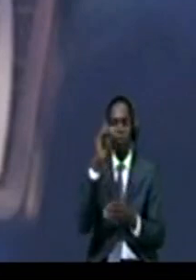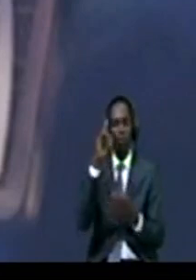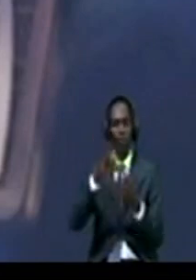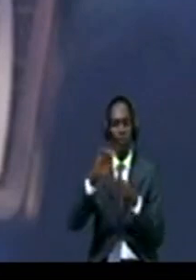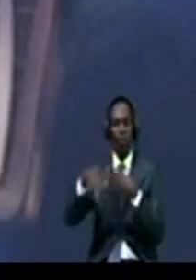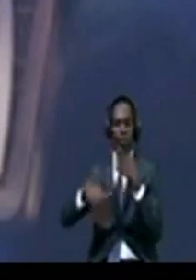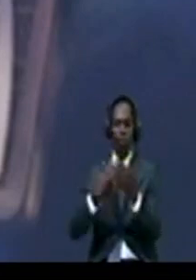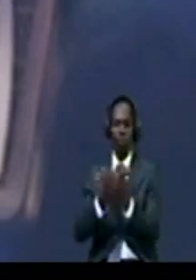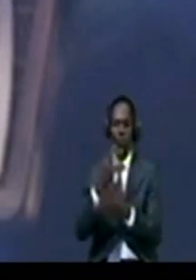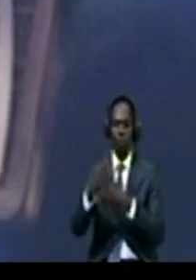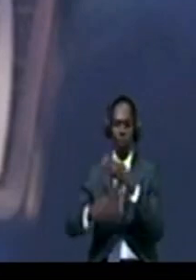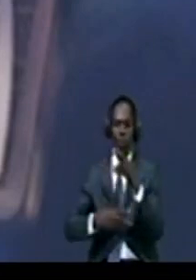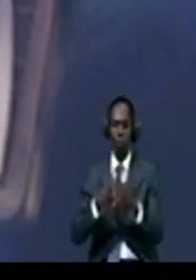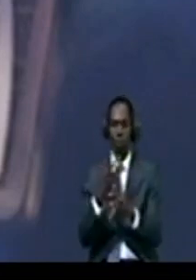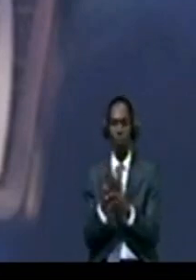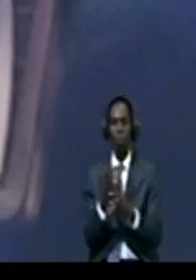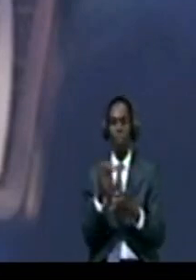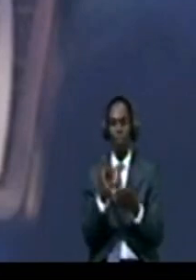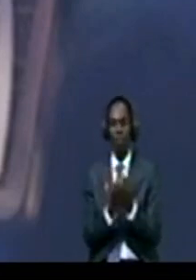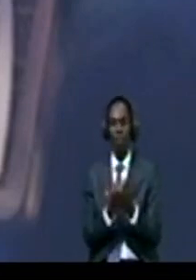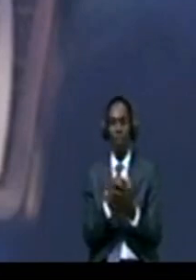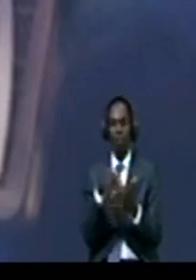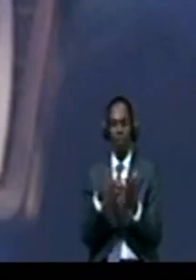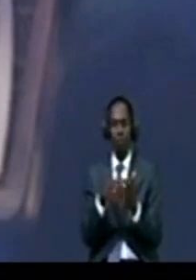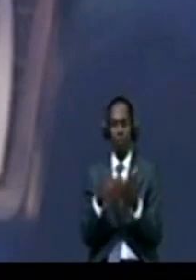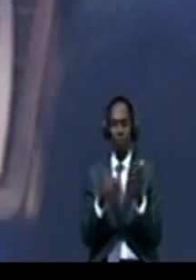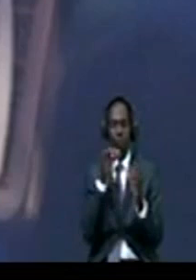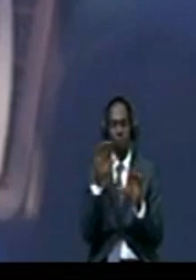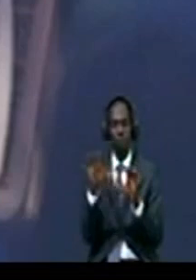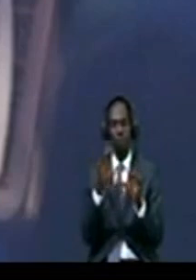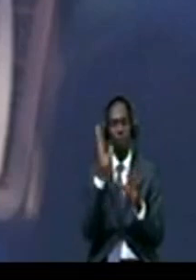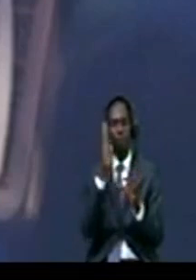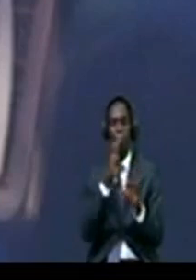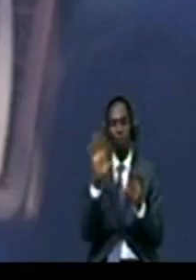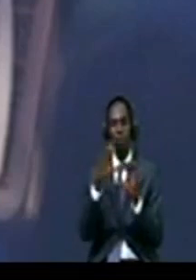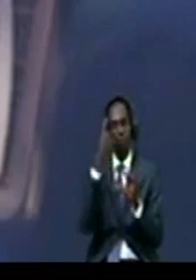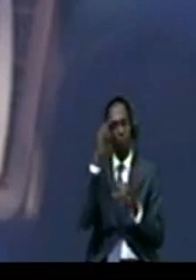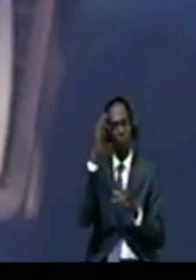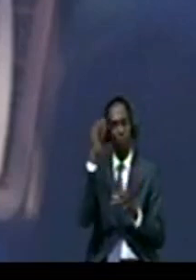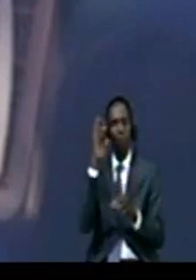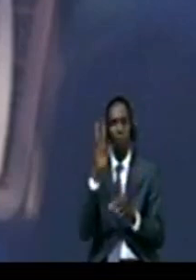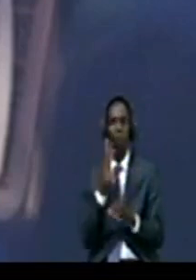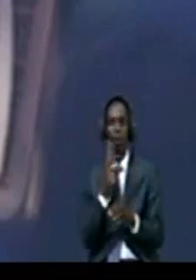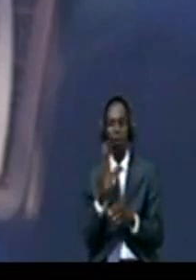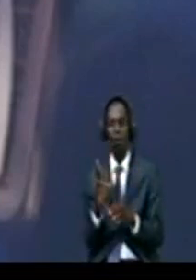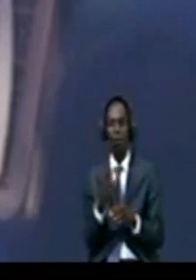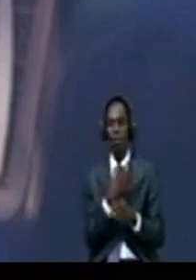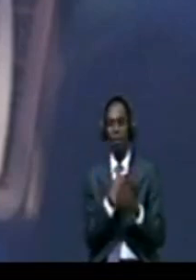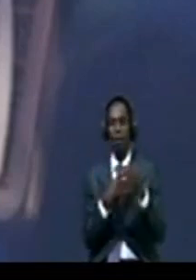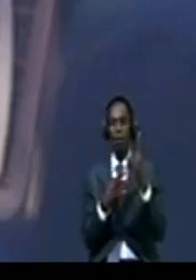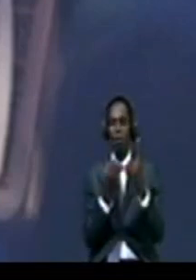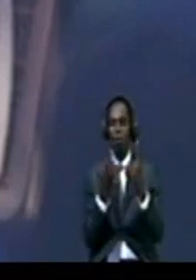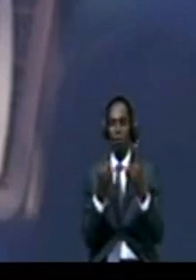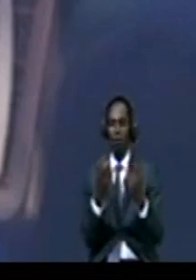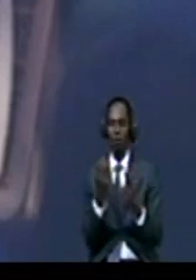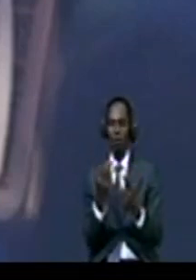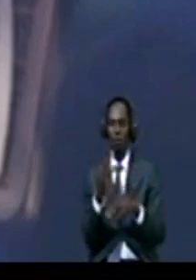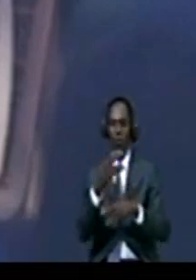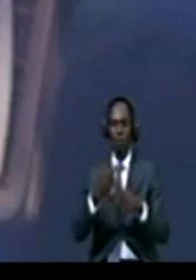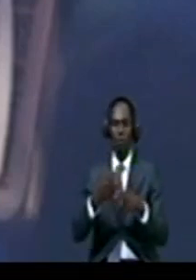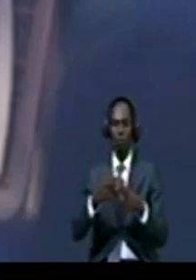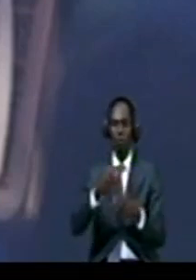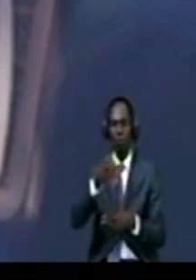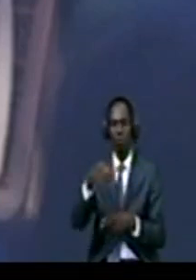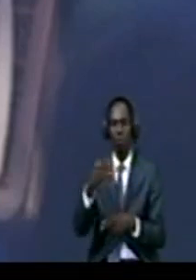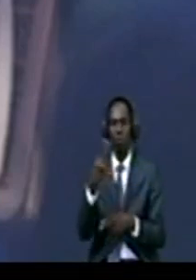this, that this woman hath done, be told for a memorial of her. Then one of the 12, called Judas Iscariot,